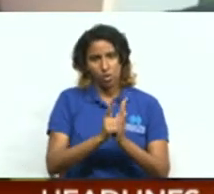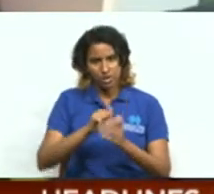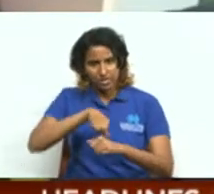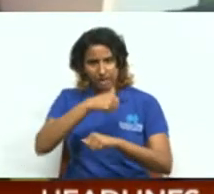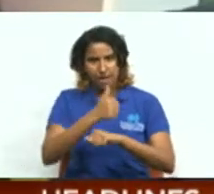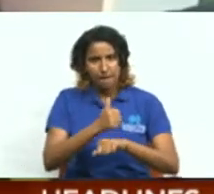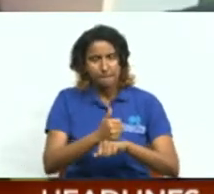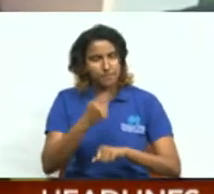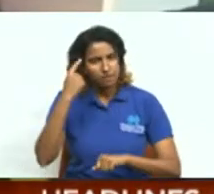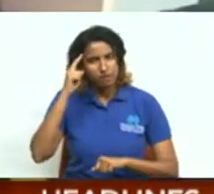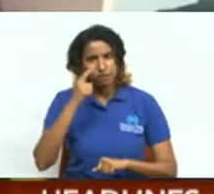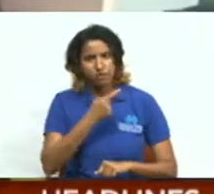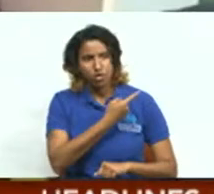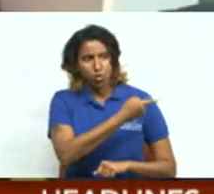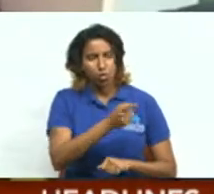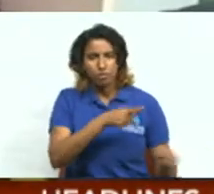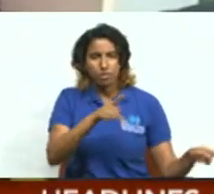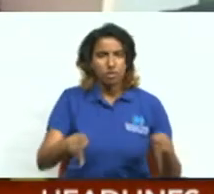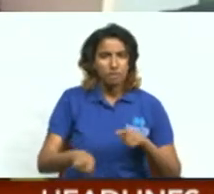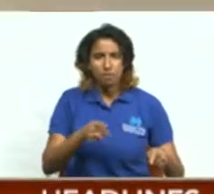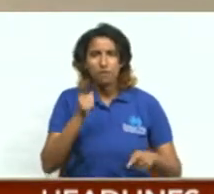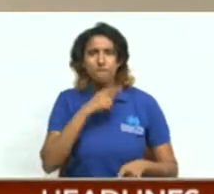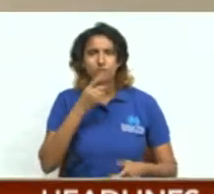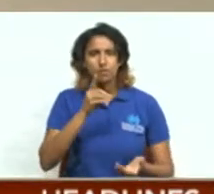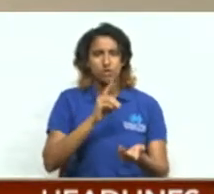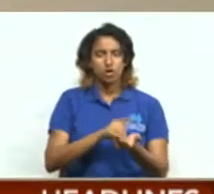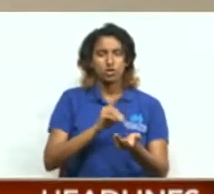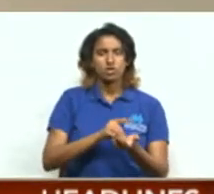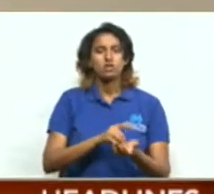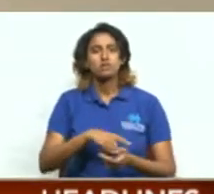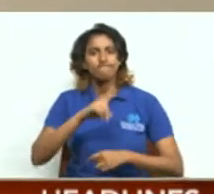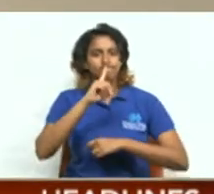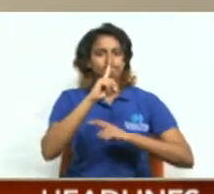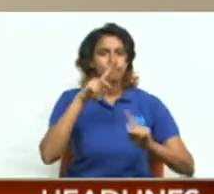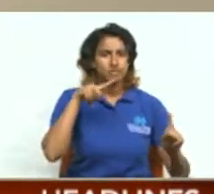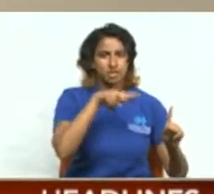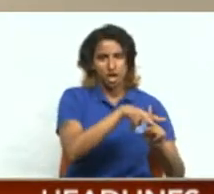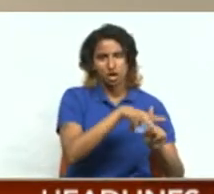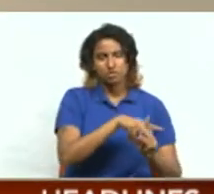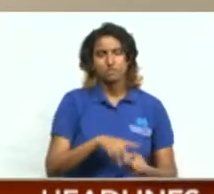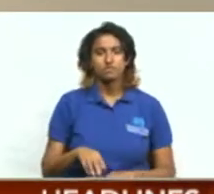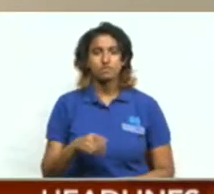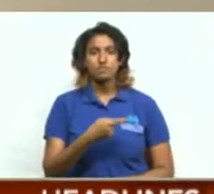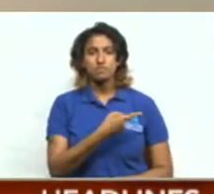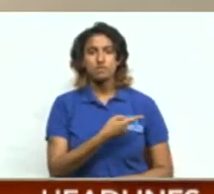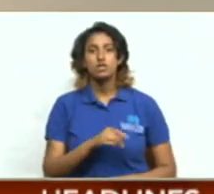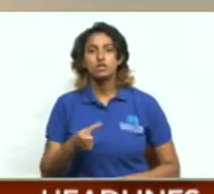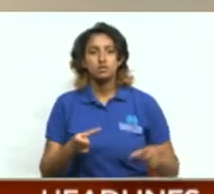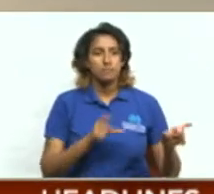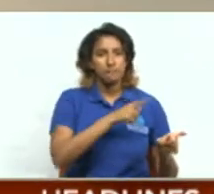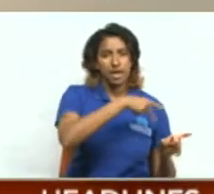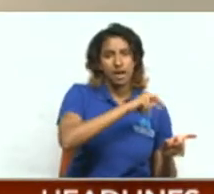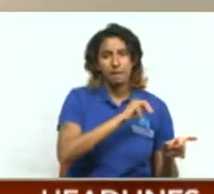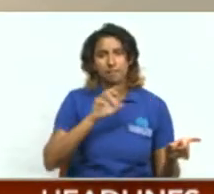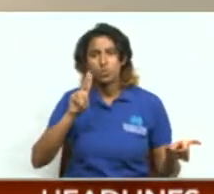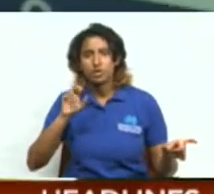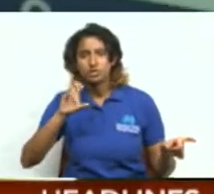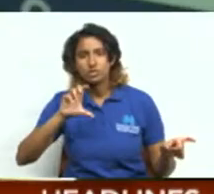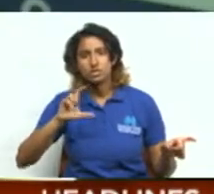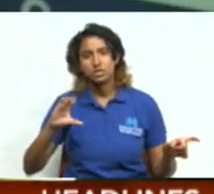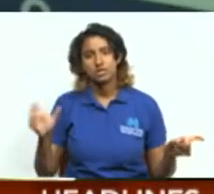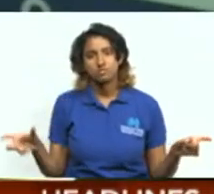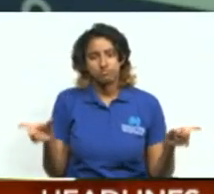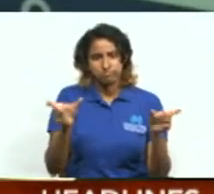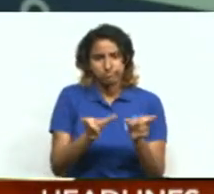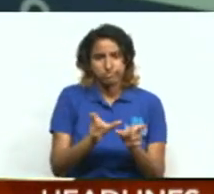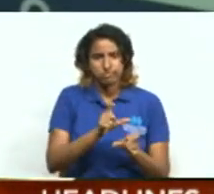medical claims to criminal prosecution. Speaking before a joint select committee on Wednesday, the Cancer Society and the Diabetes